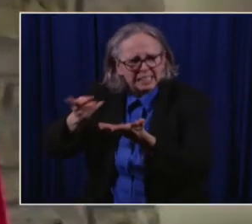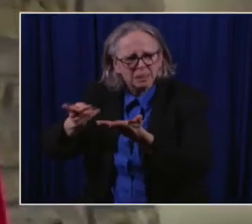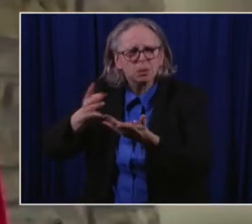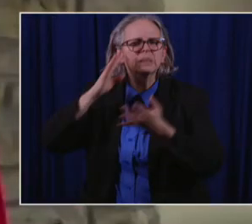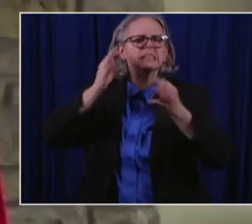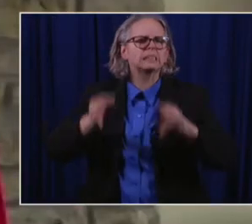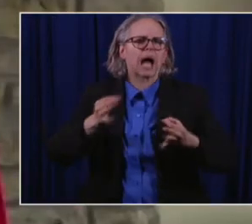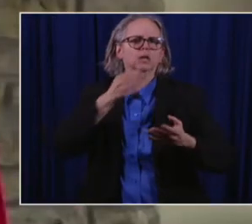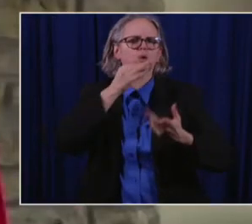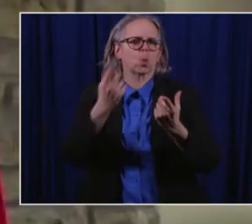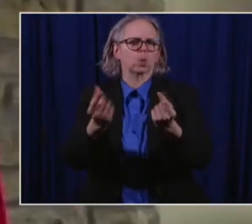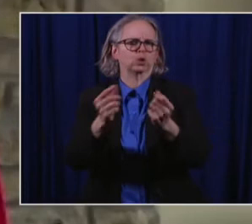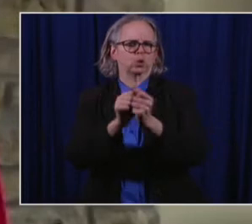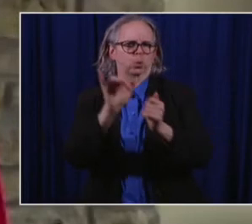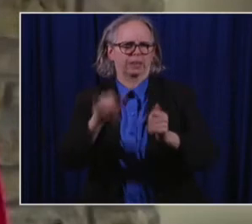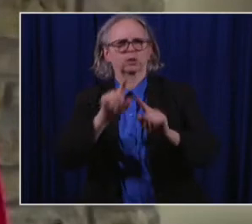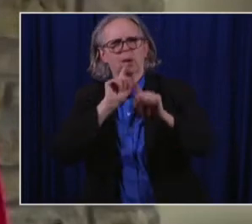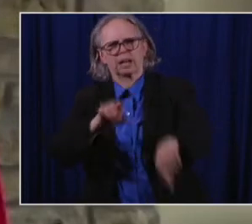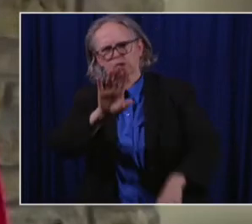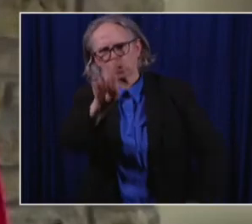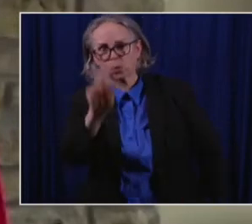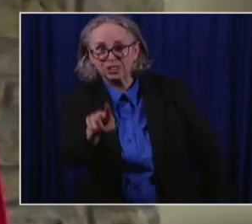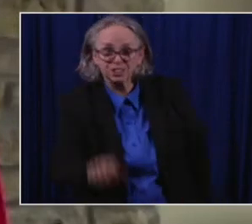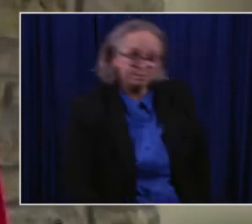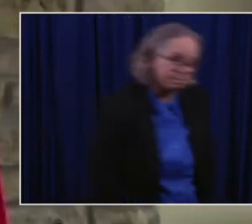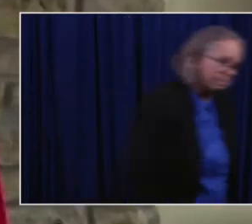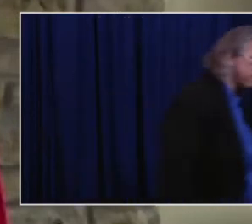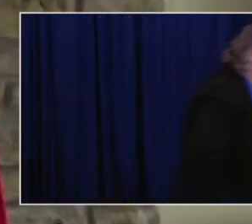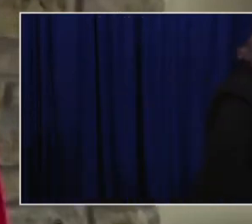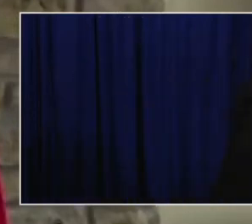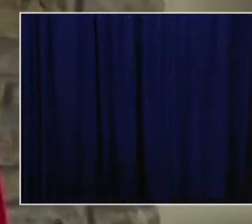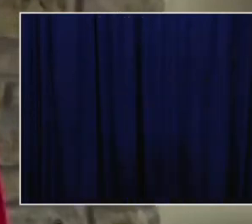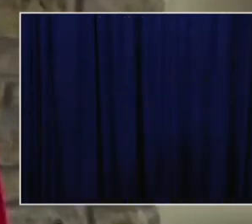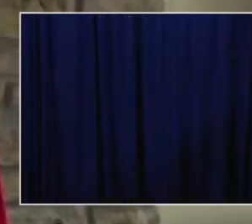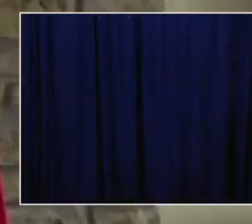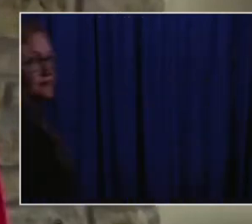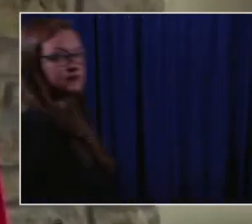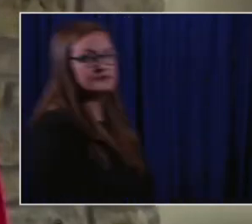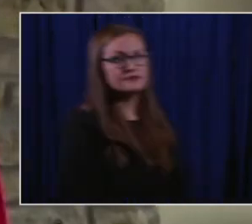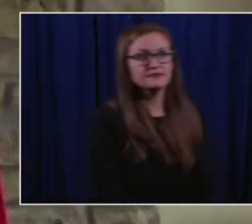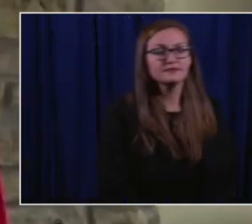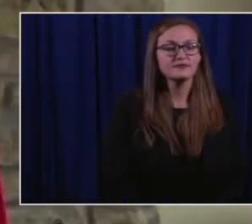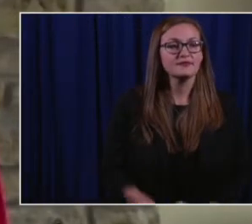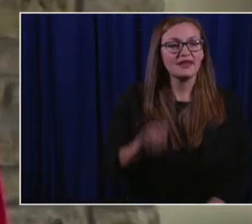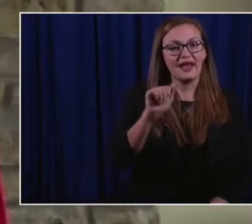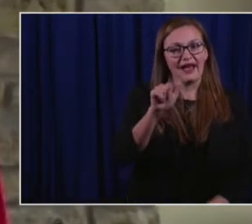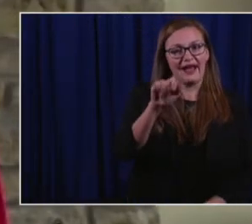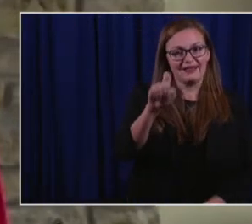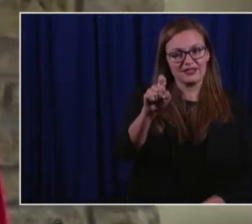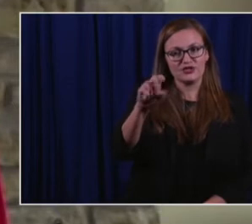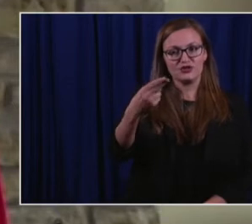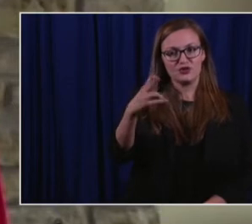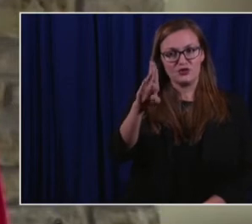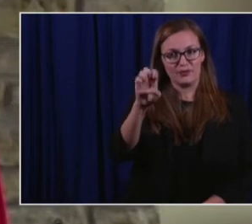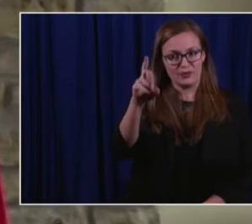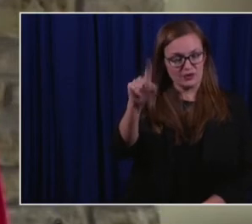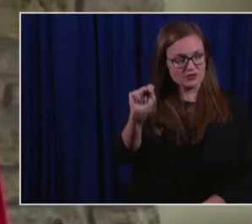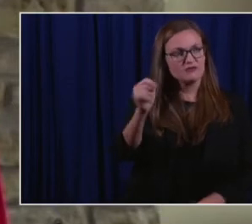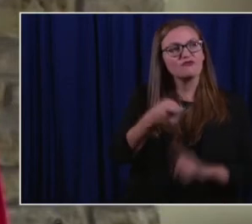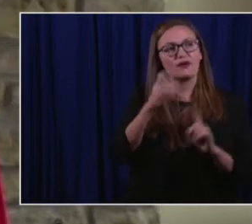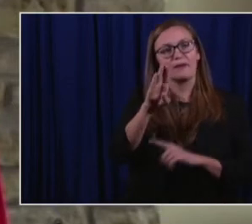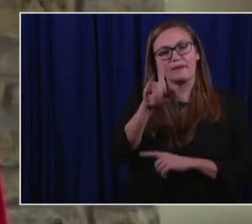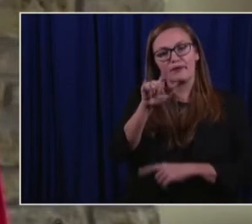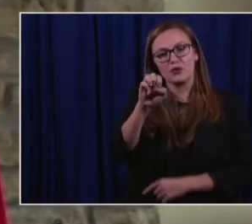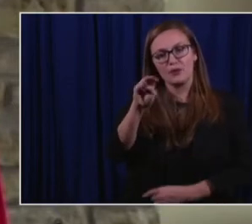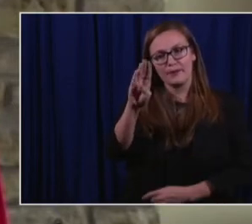Next question is from Alex Ebert at Bloomberg. Good afternoon, Governor. Kentucky is going to receive